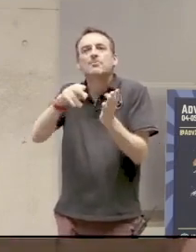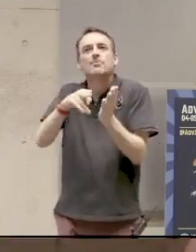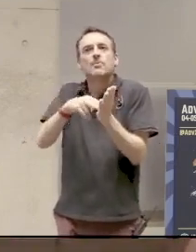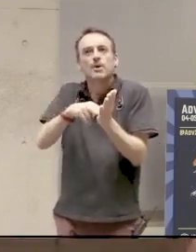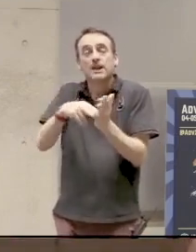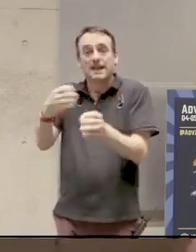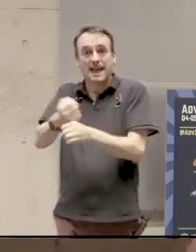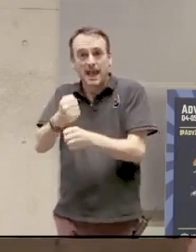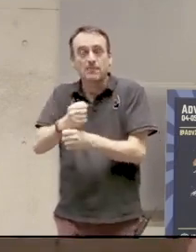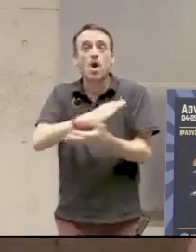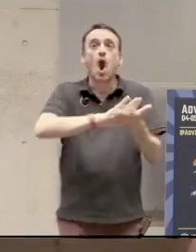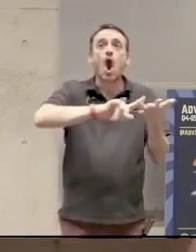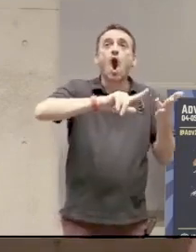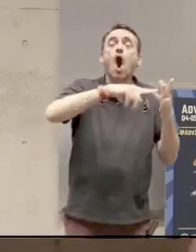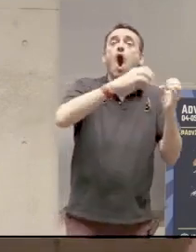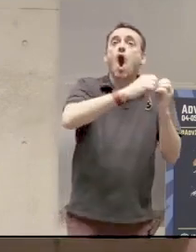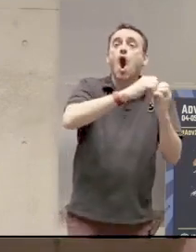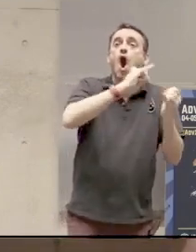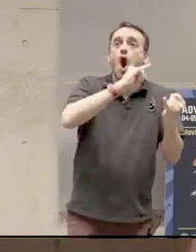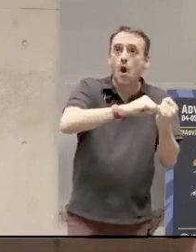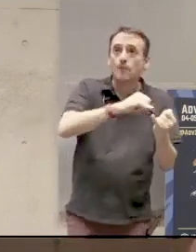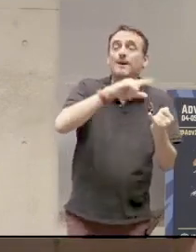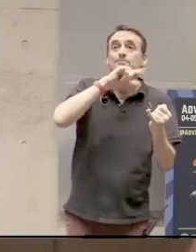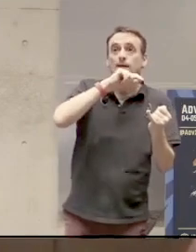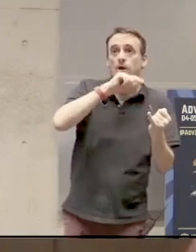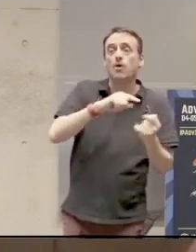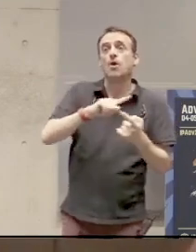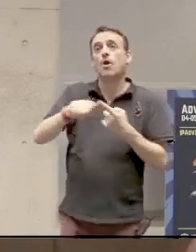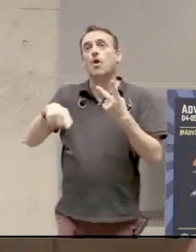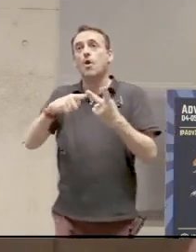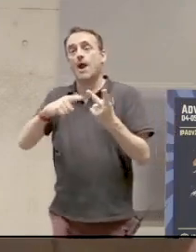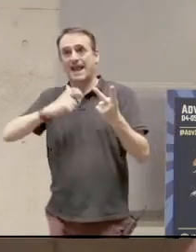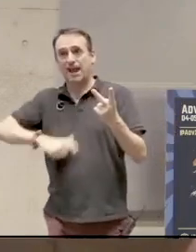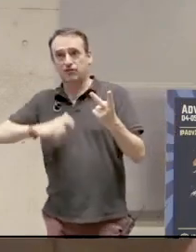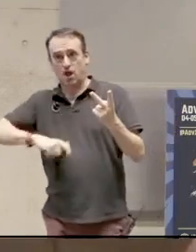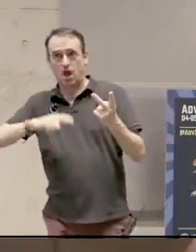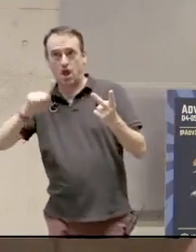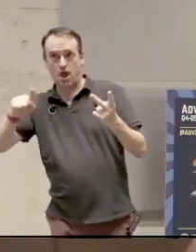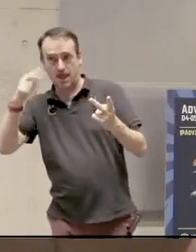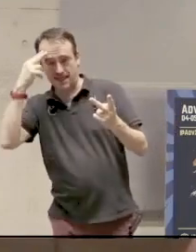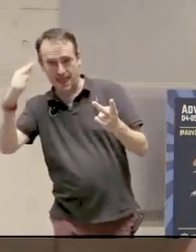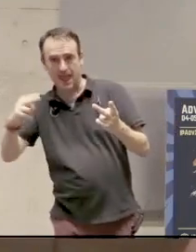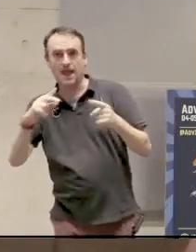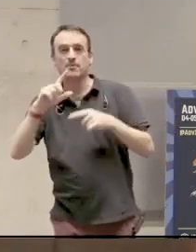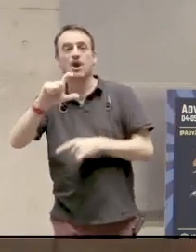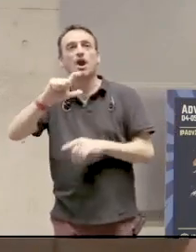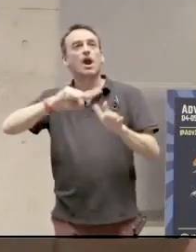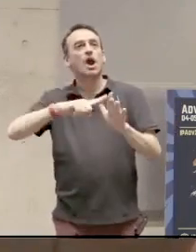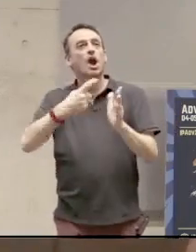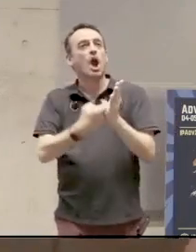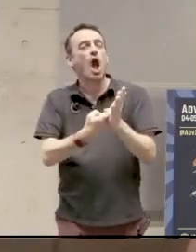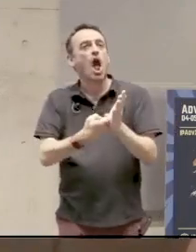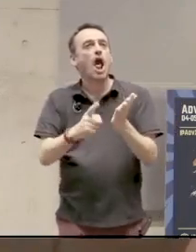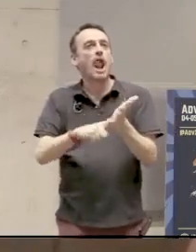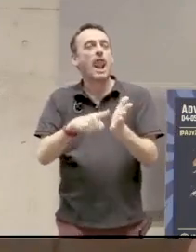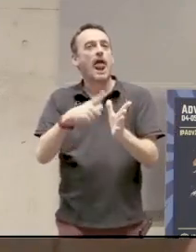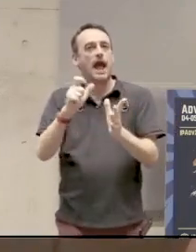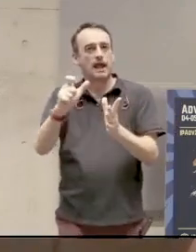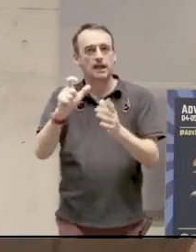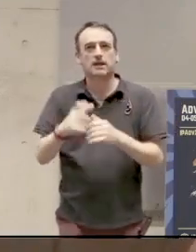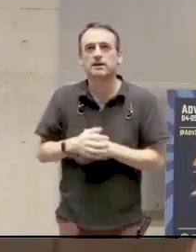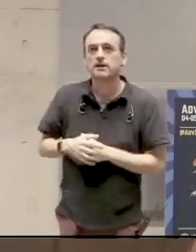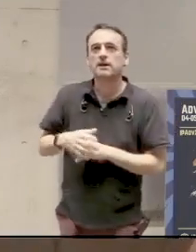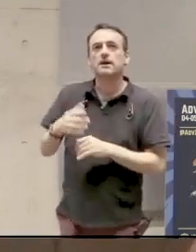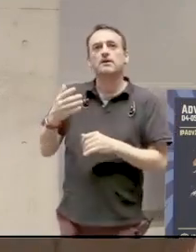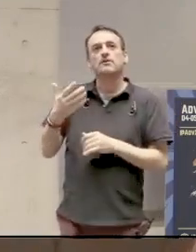Or indeed as a character called Karlach in Baldur's Gate 3. Now, the internet's reaction to